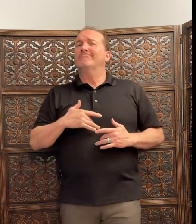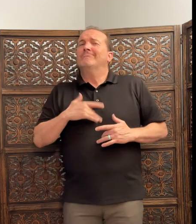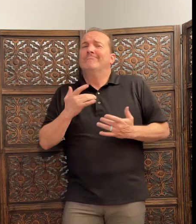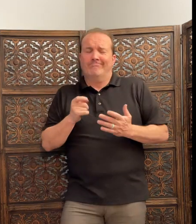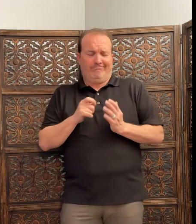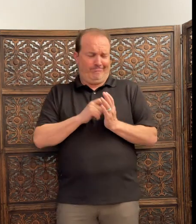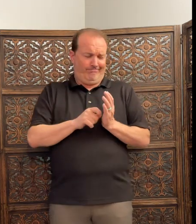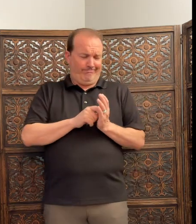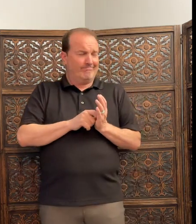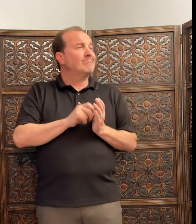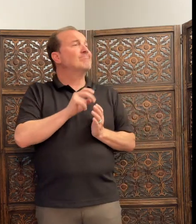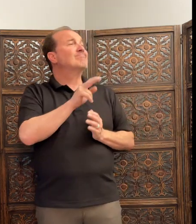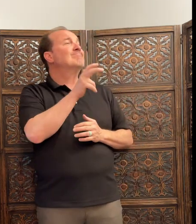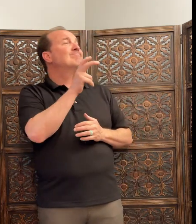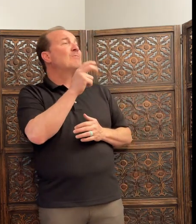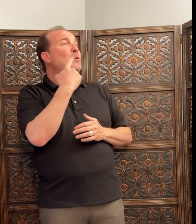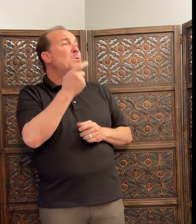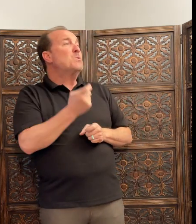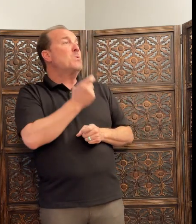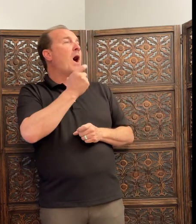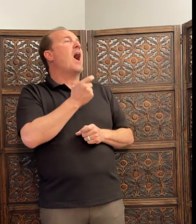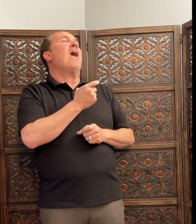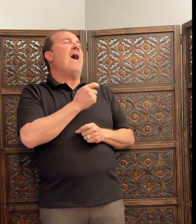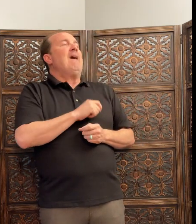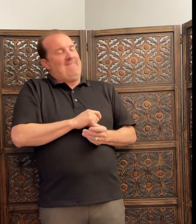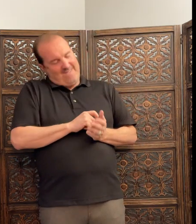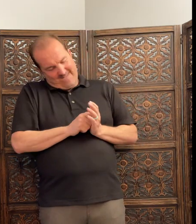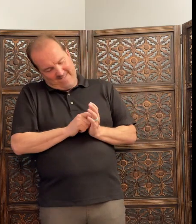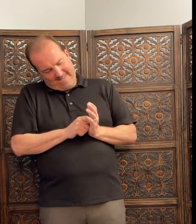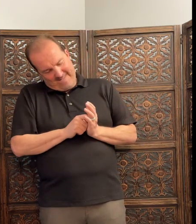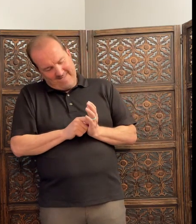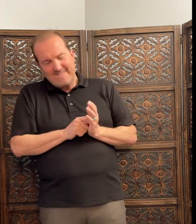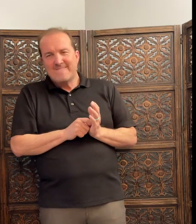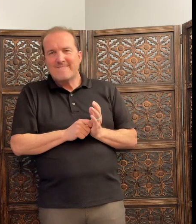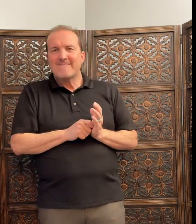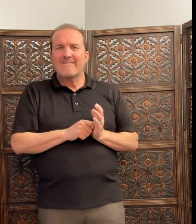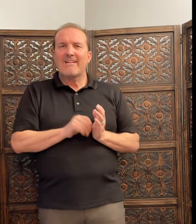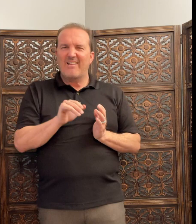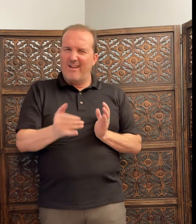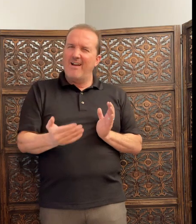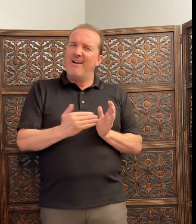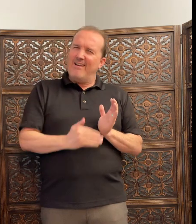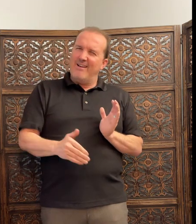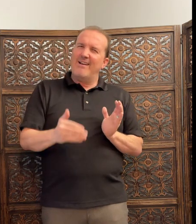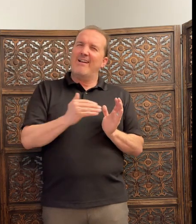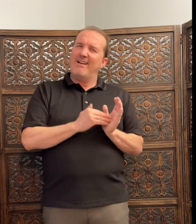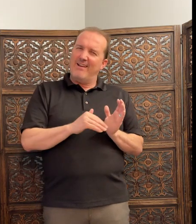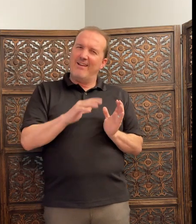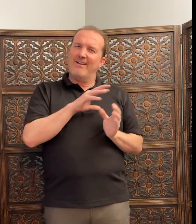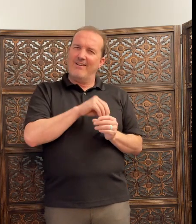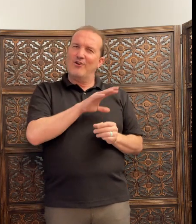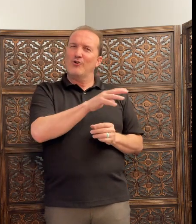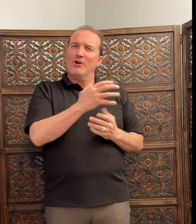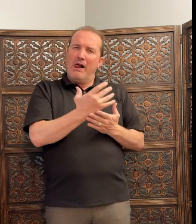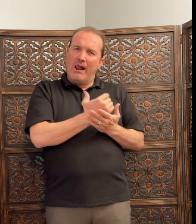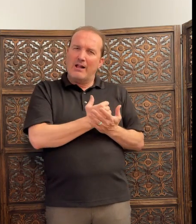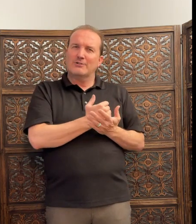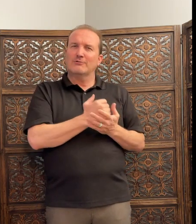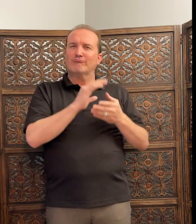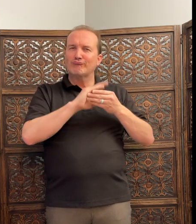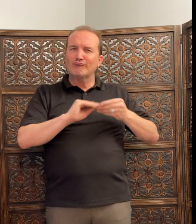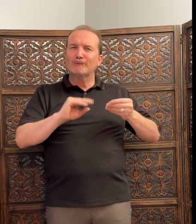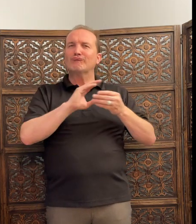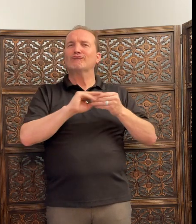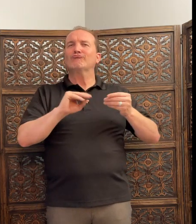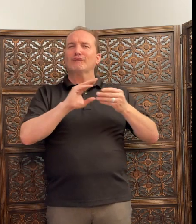Neale Hurston's delight when she would watch Who Won the Contest of Wits. Moments like this appear again and again in her collection